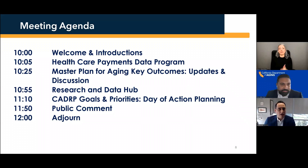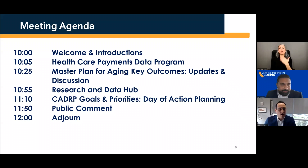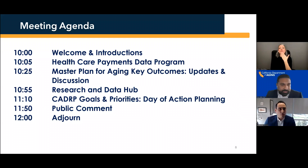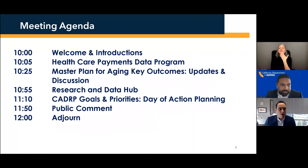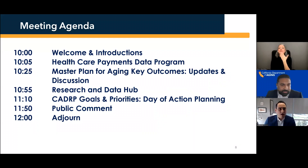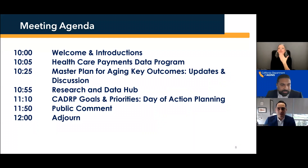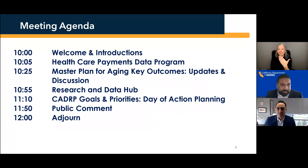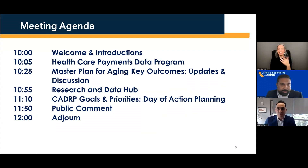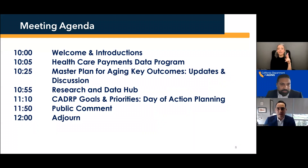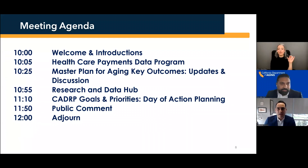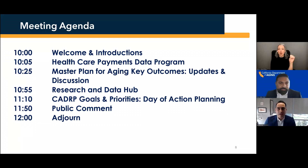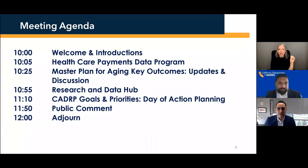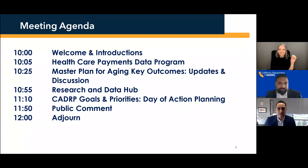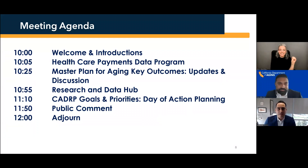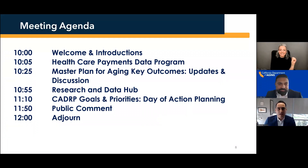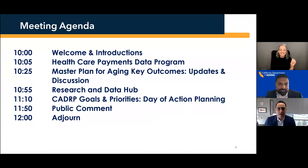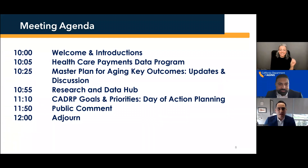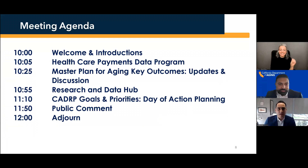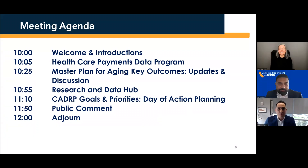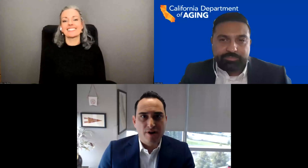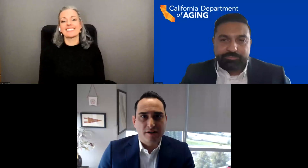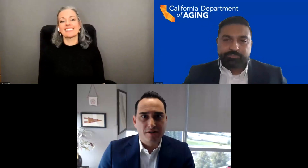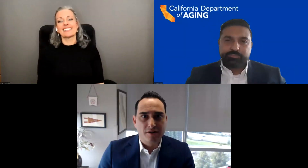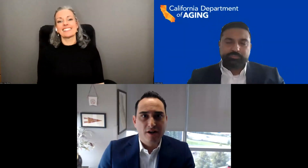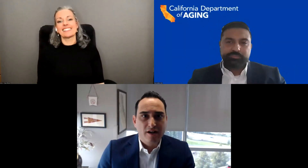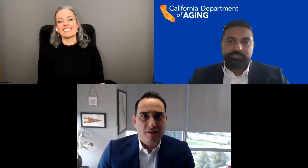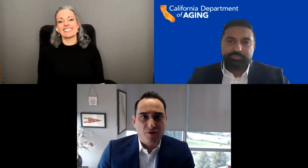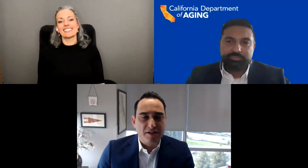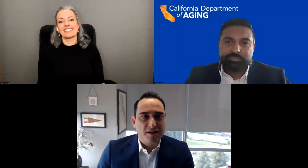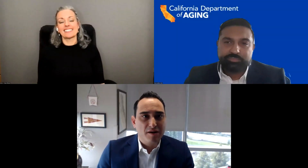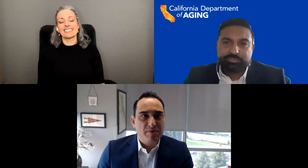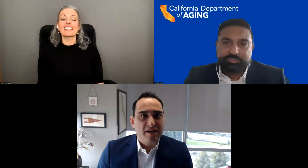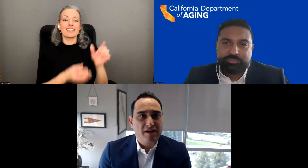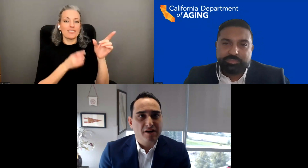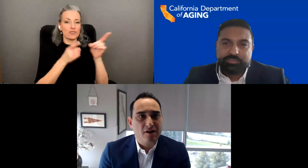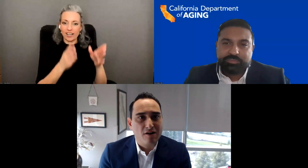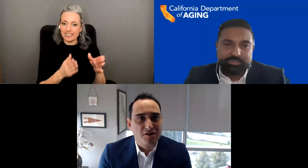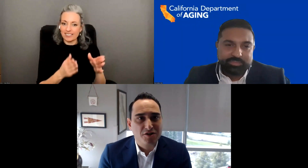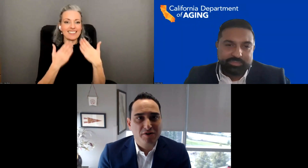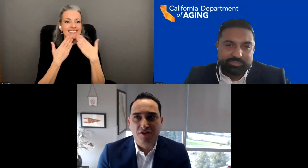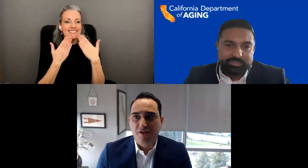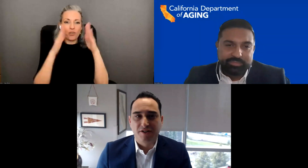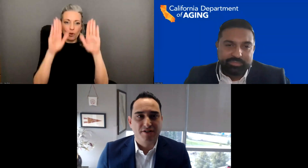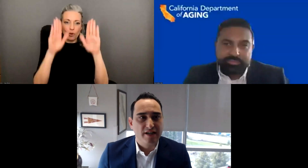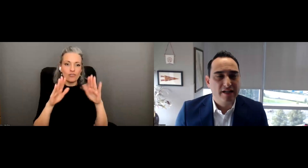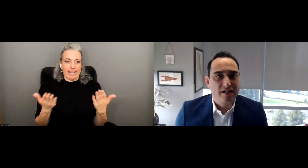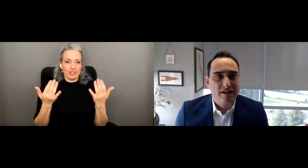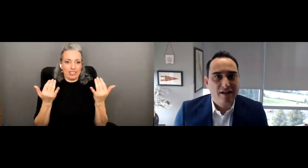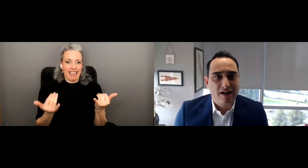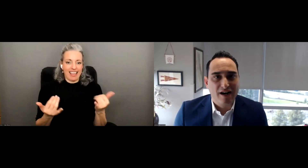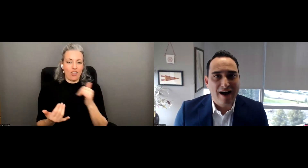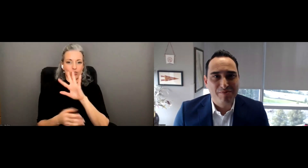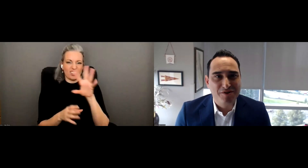you, Ross and Director. It's great to be here. I'll also indulge in